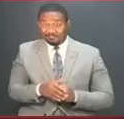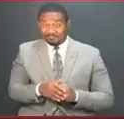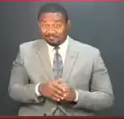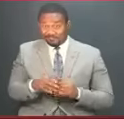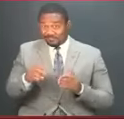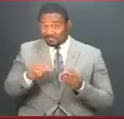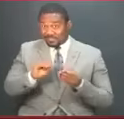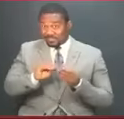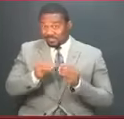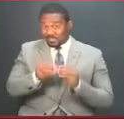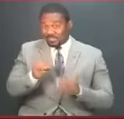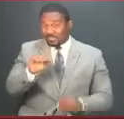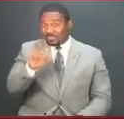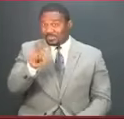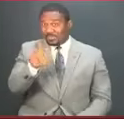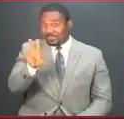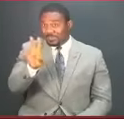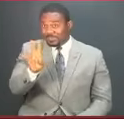27, Mr. Speaker.